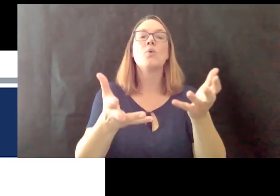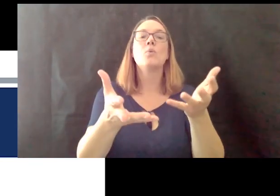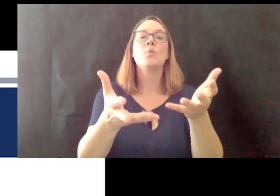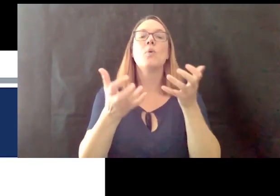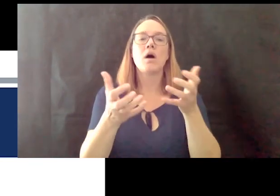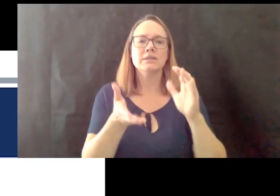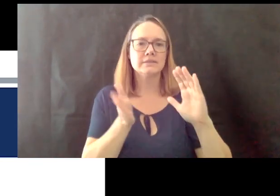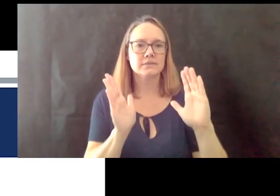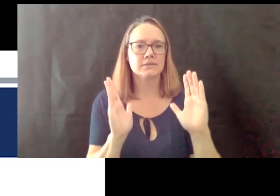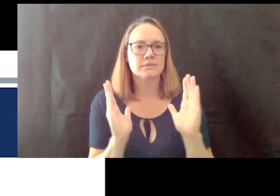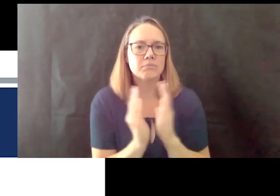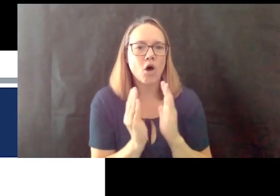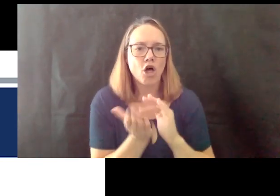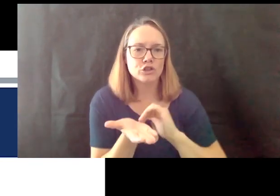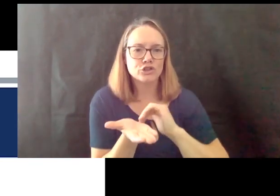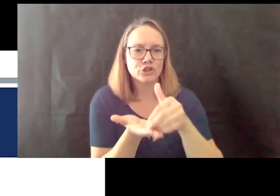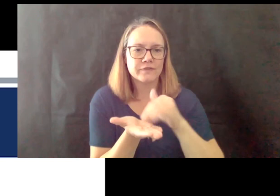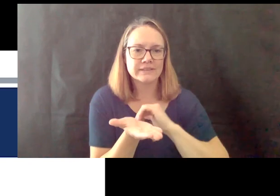small serving sizes,